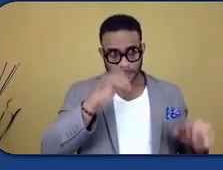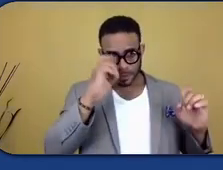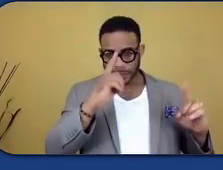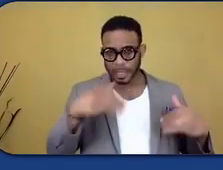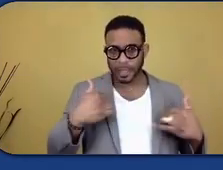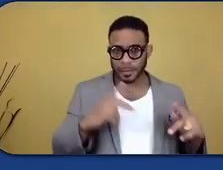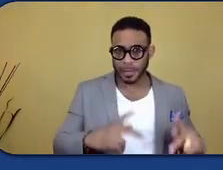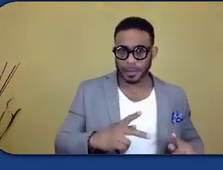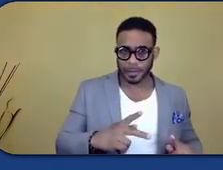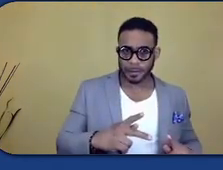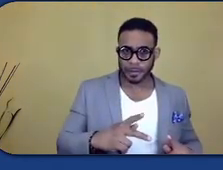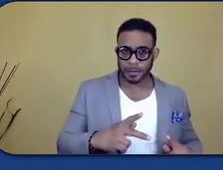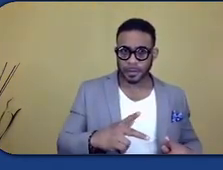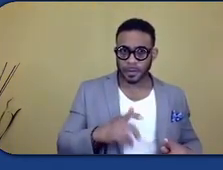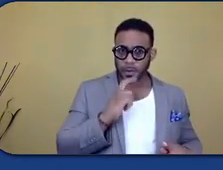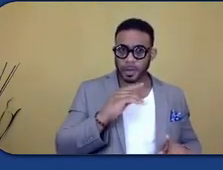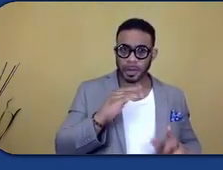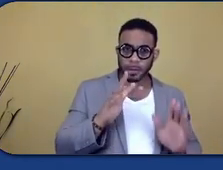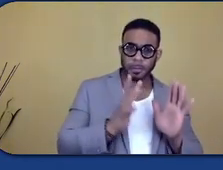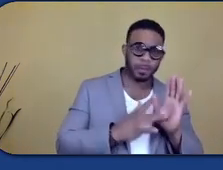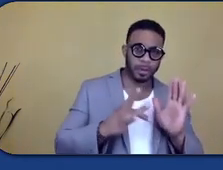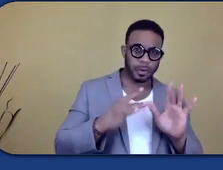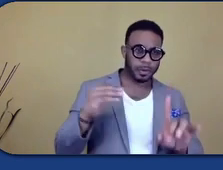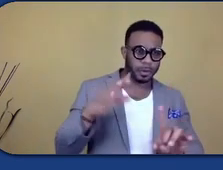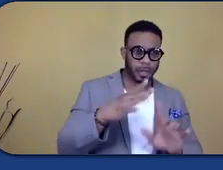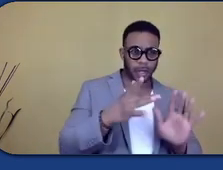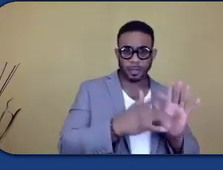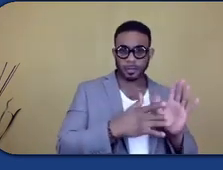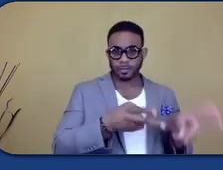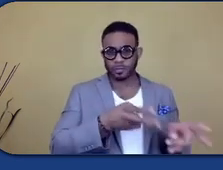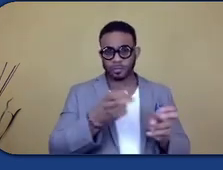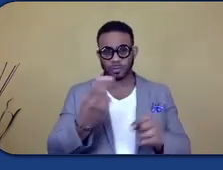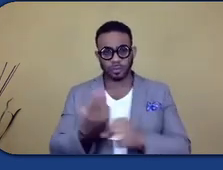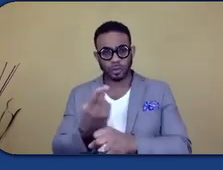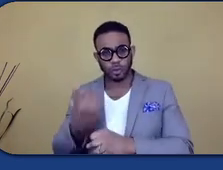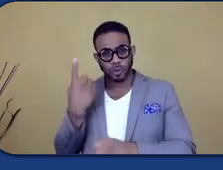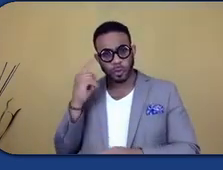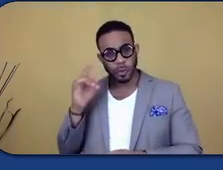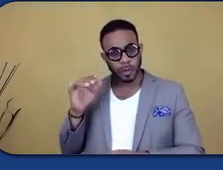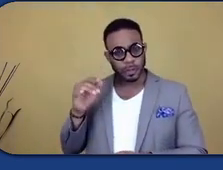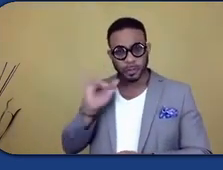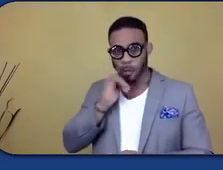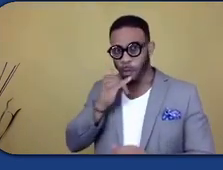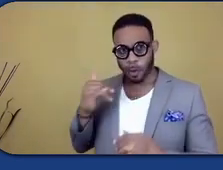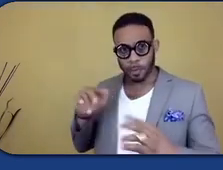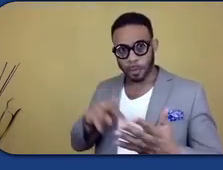uneducated young people who are exploited or used